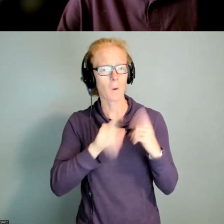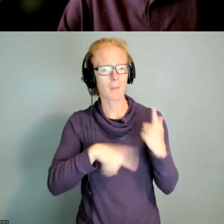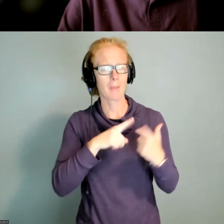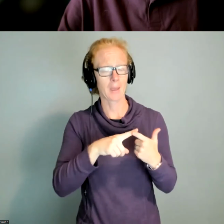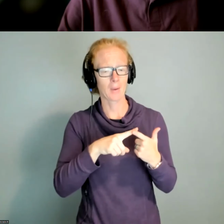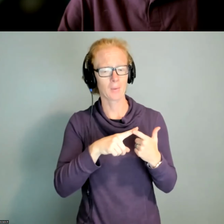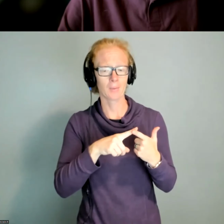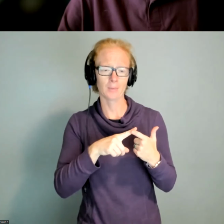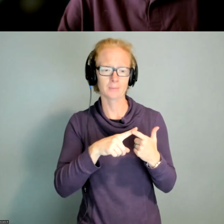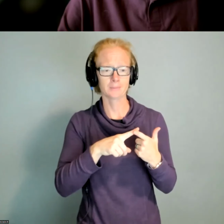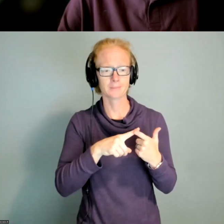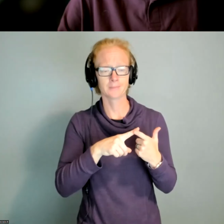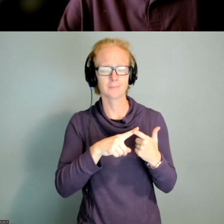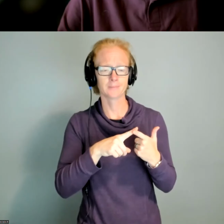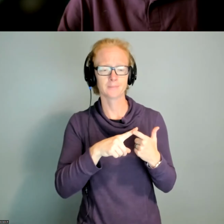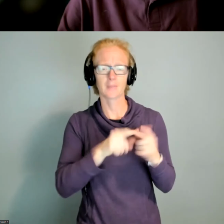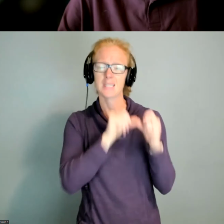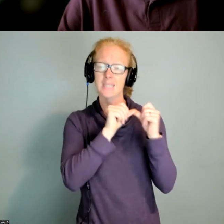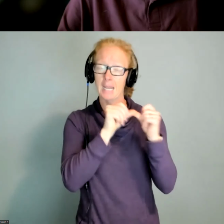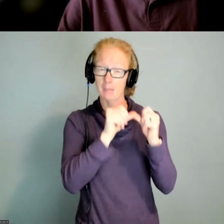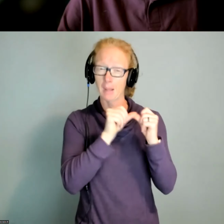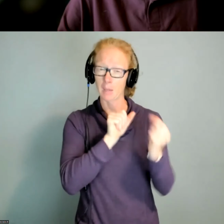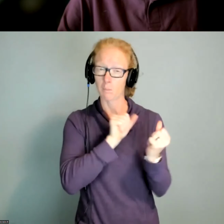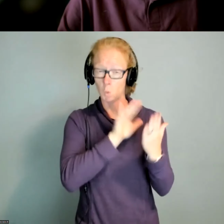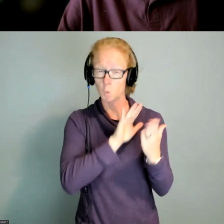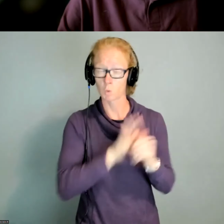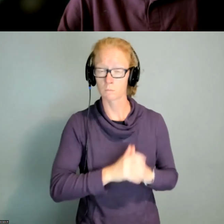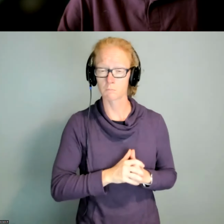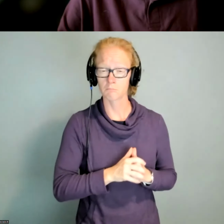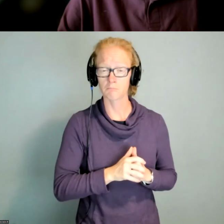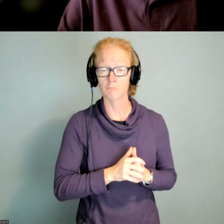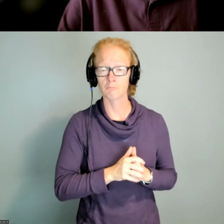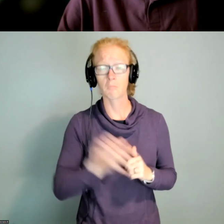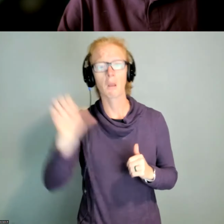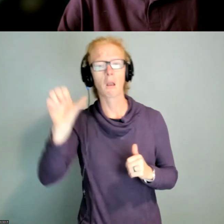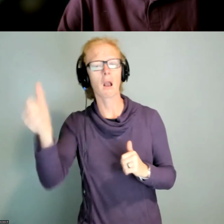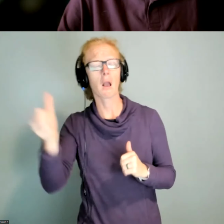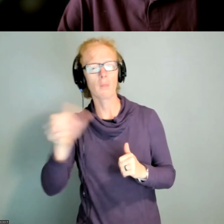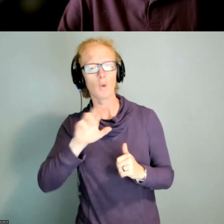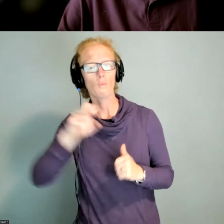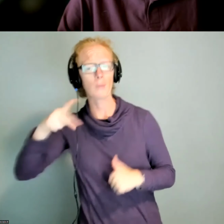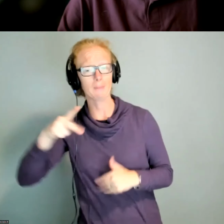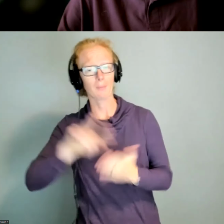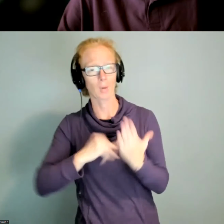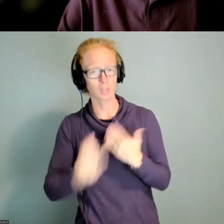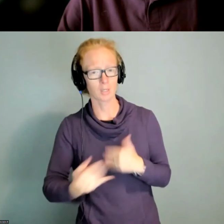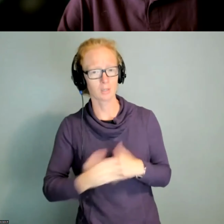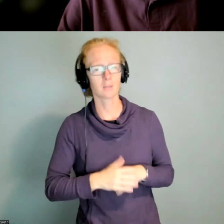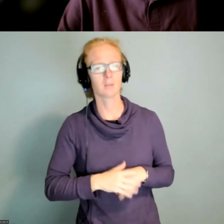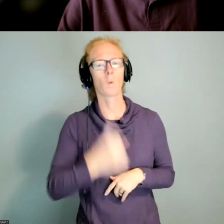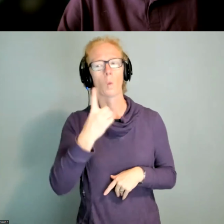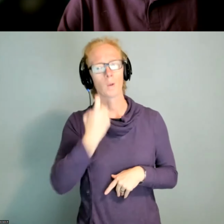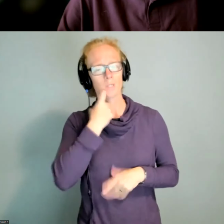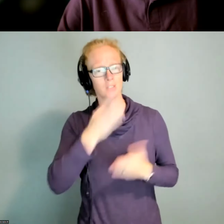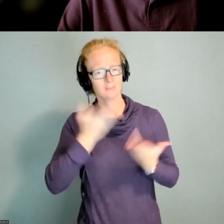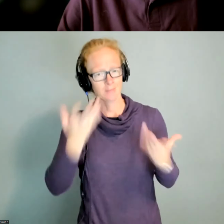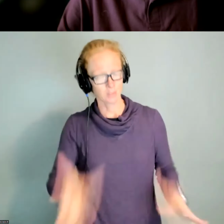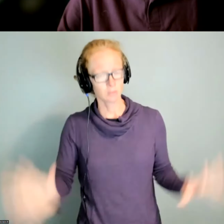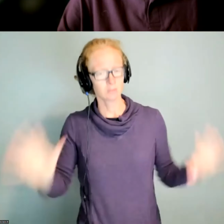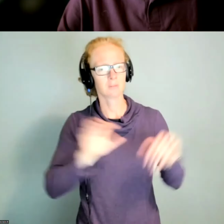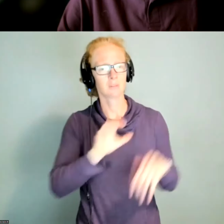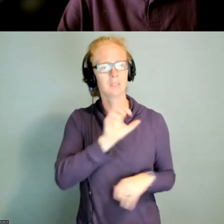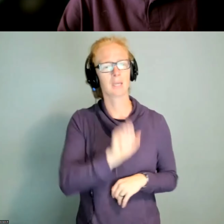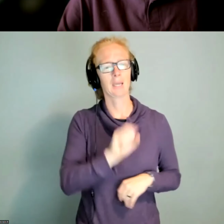about our sustainability approach and our other REAP projects, we have one finished. That was an